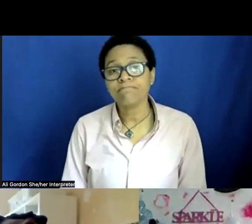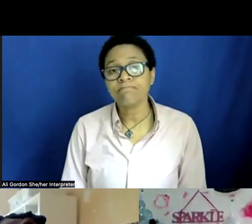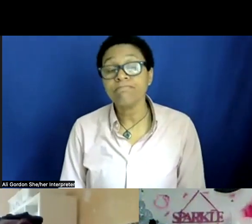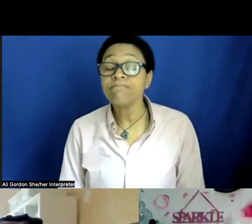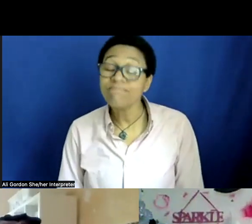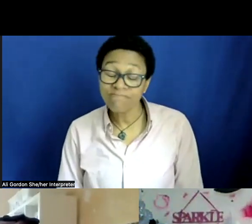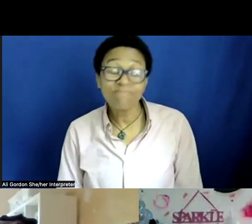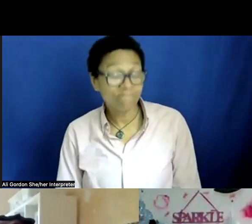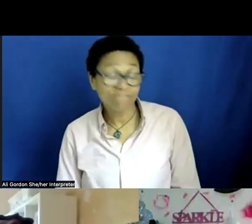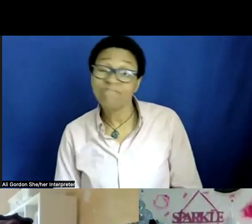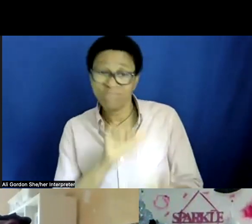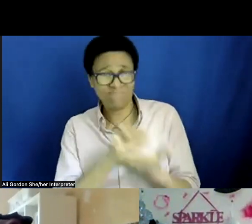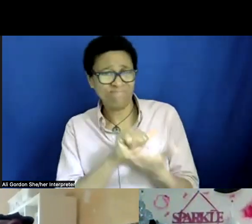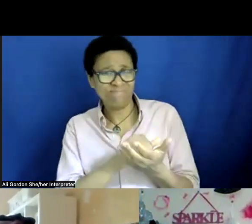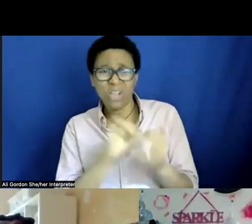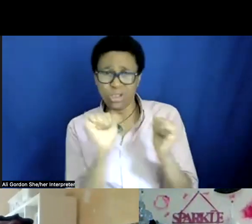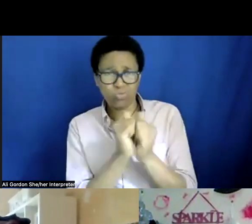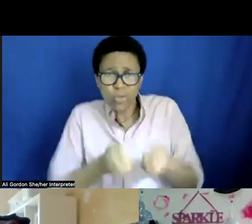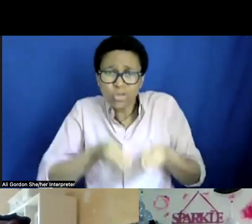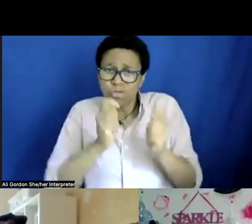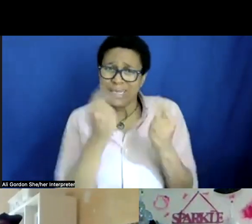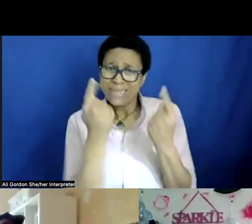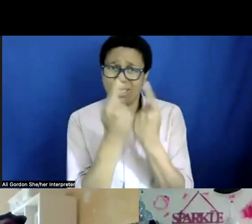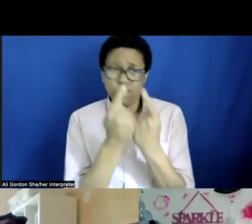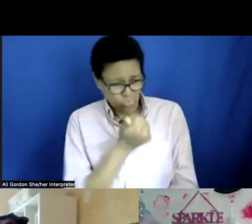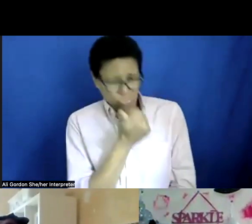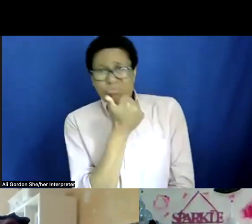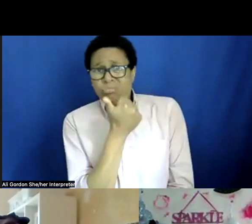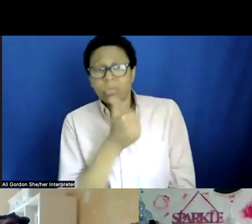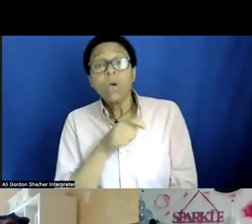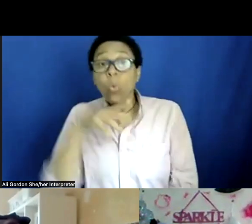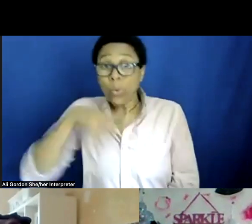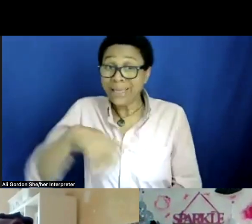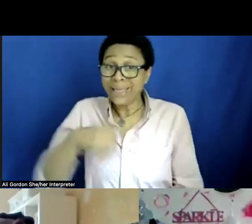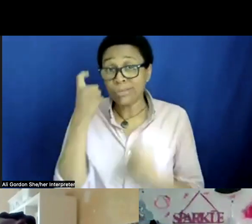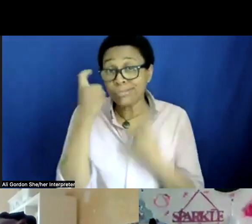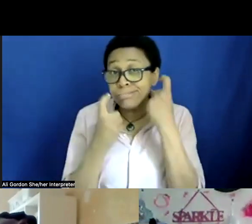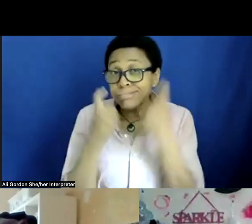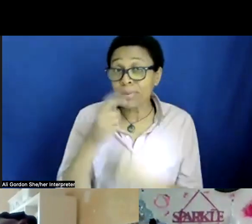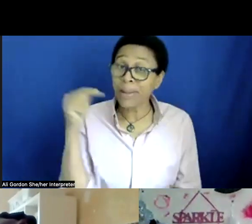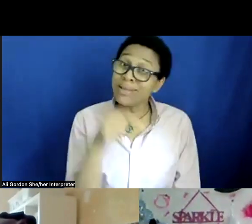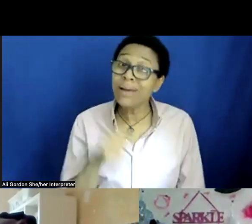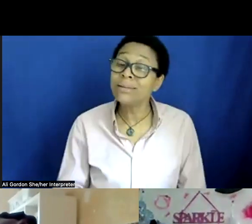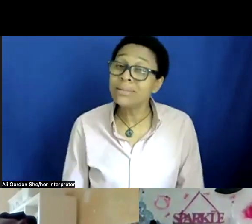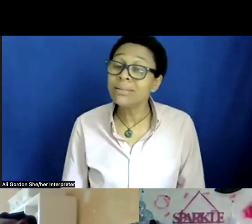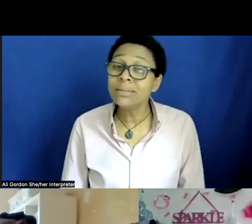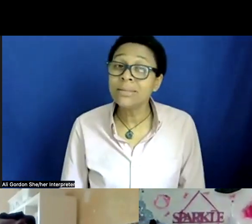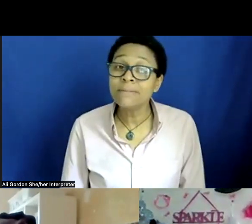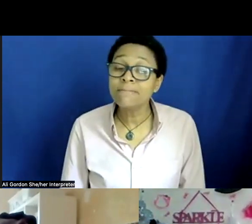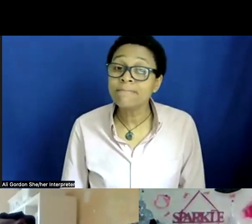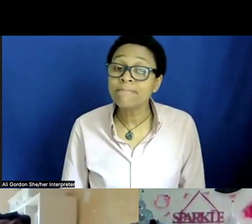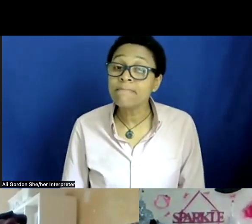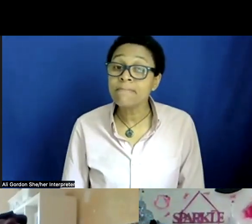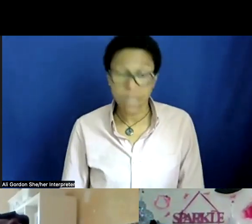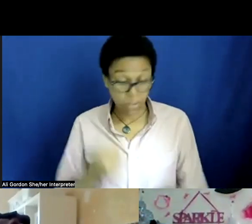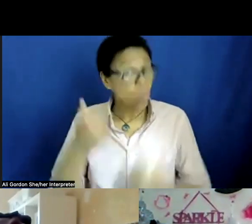completely appropriate to bring that up because that's exactly, the sort of thing we need to look at is that, the situations we've